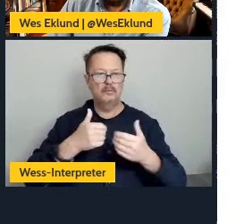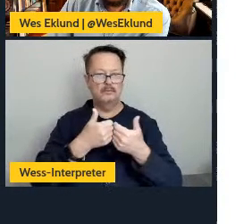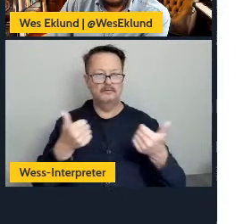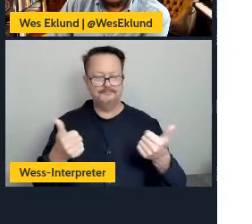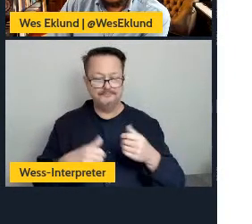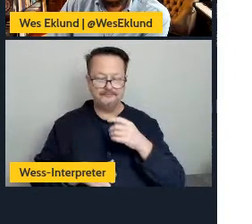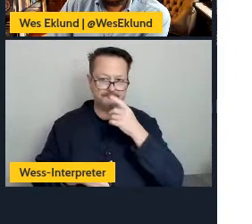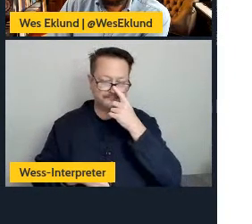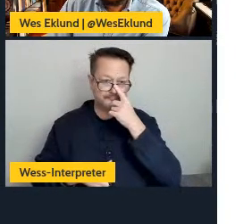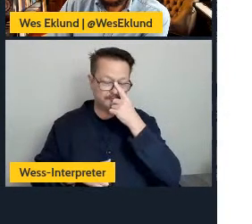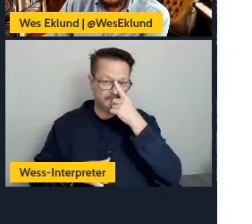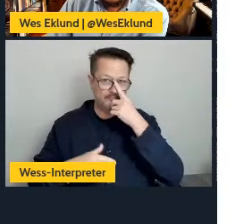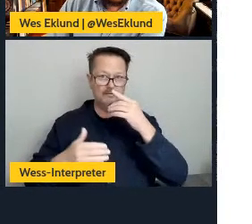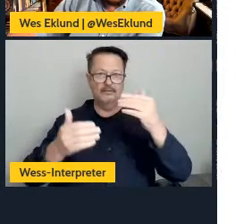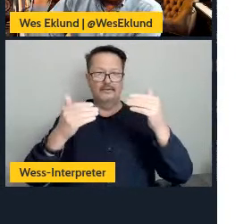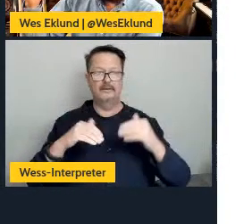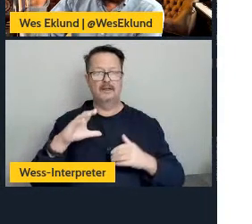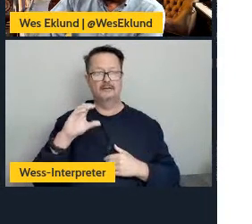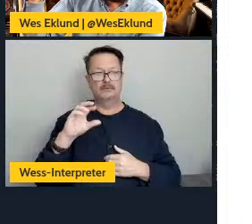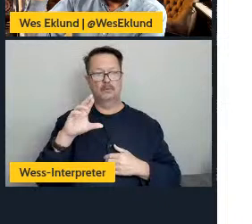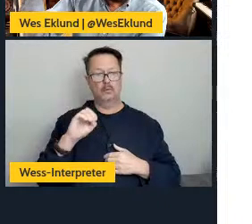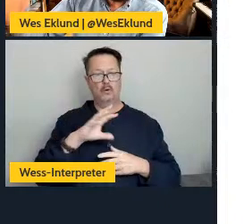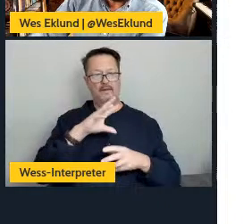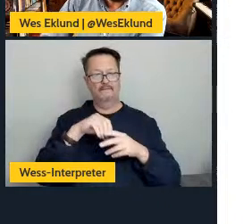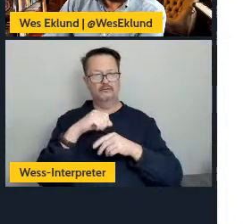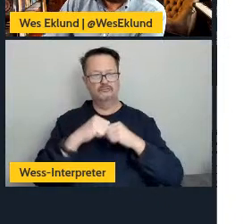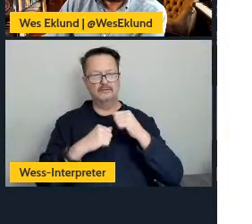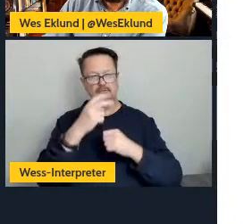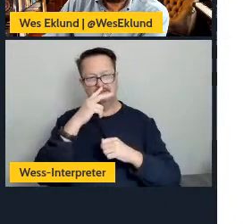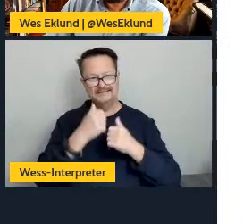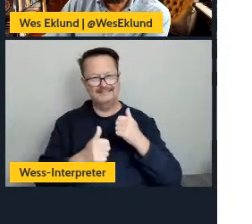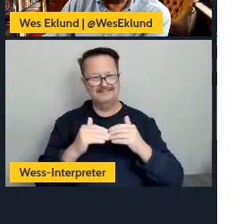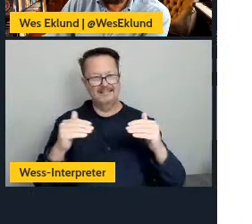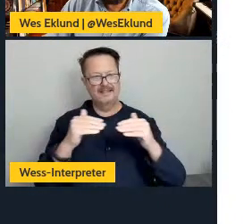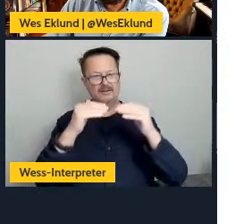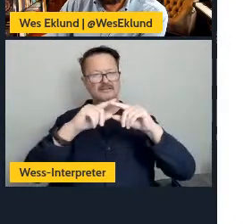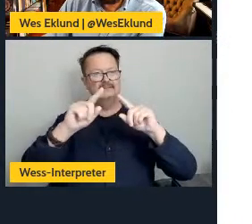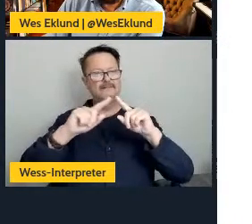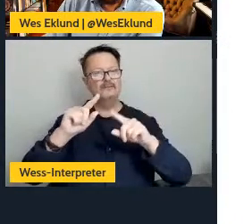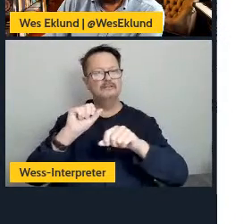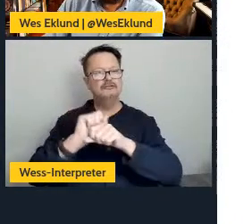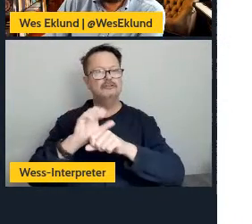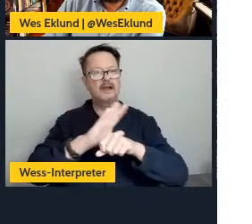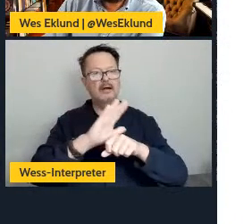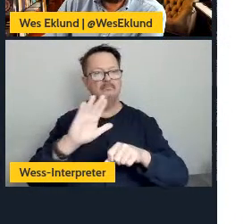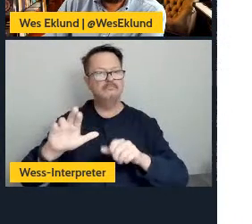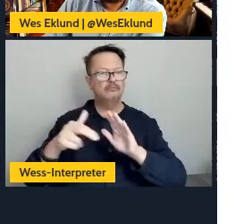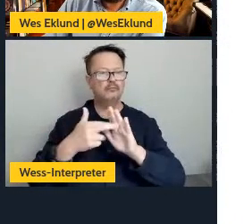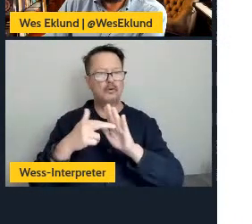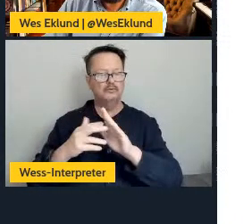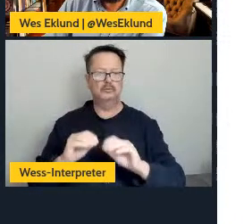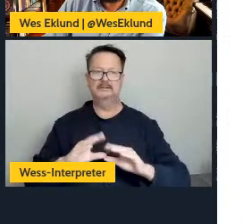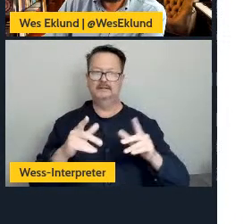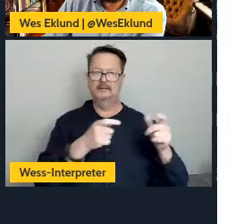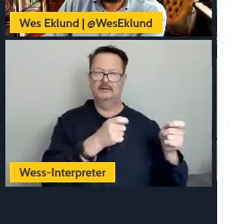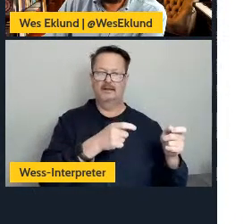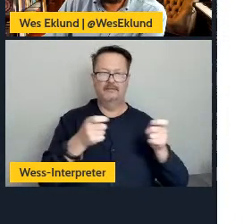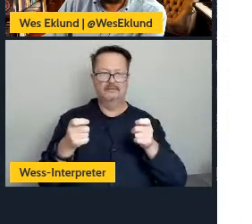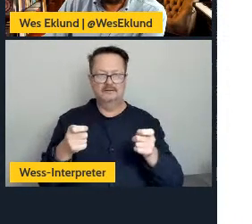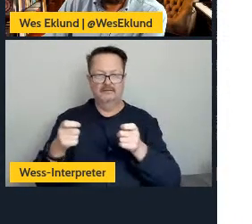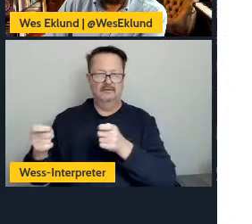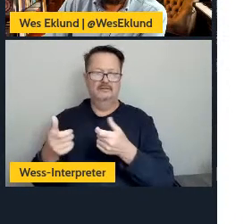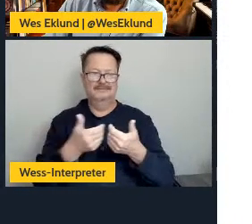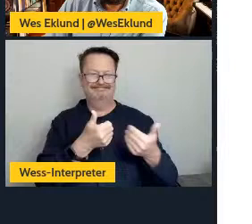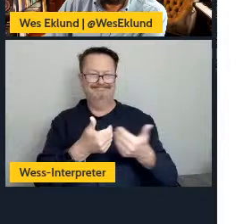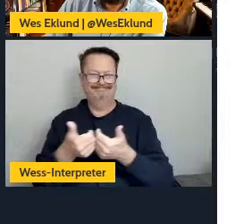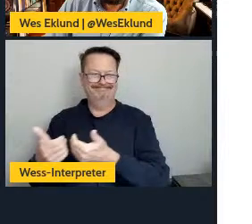Next, core infrastructure, you can see each layer is a different job role, and so that there's clear governance and segregation of